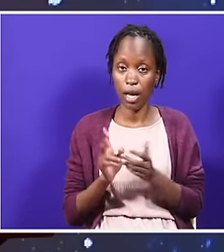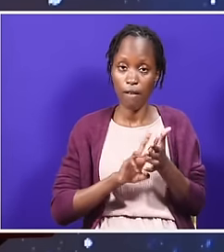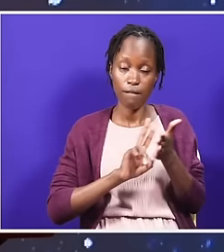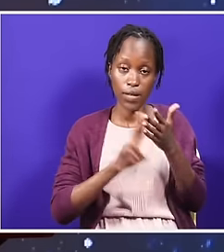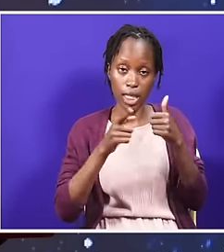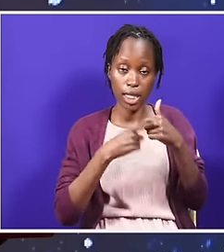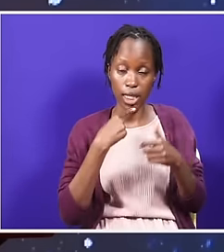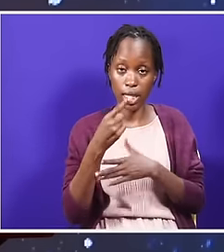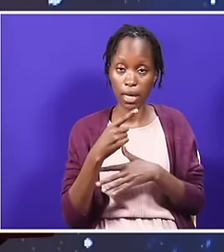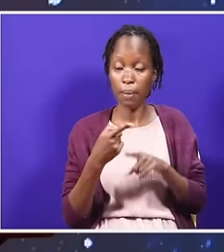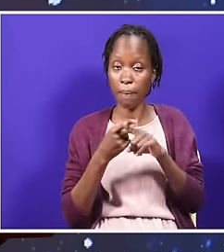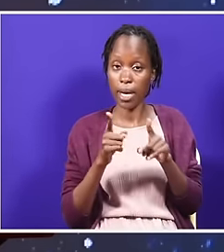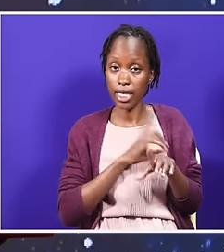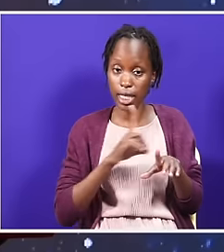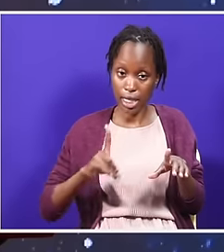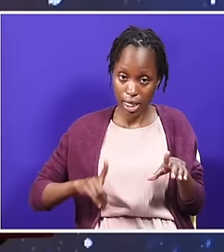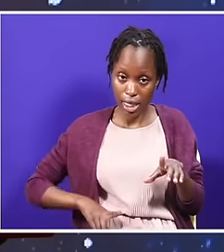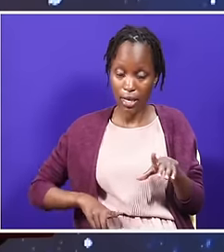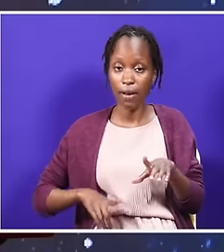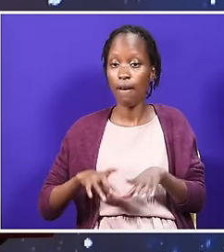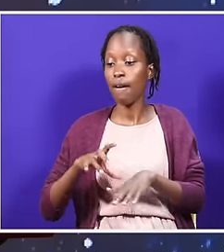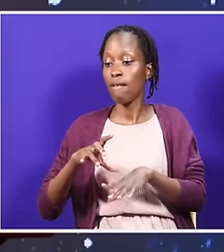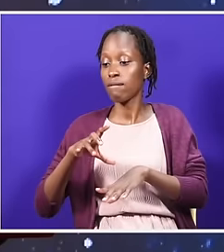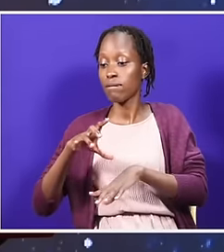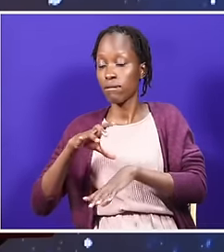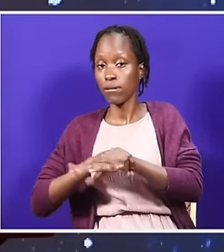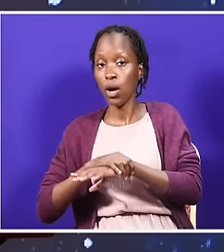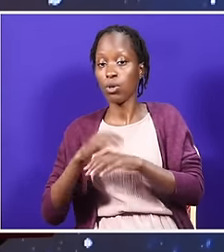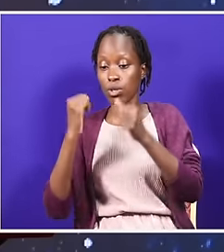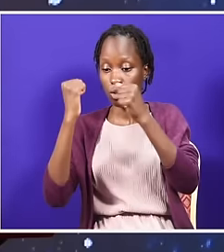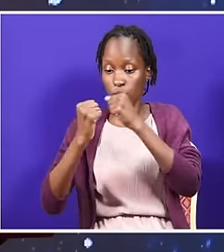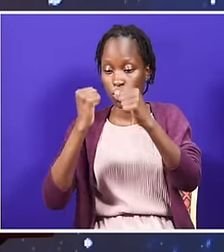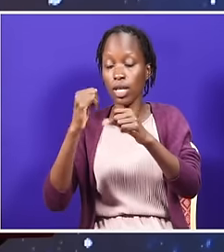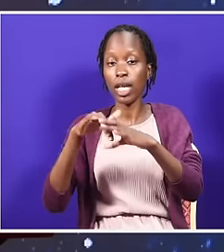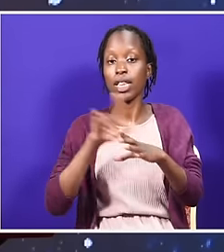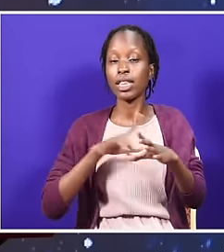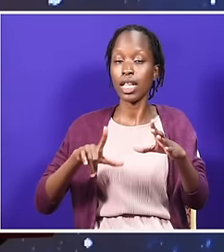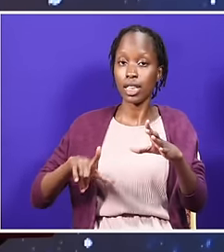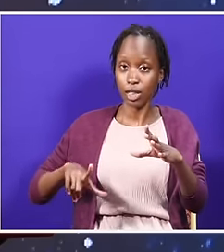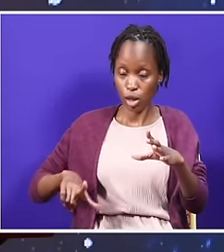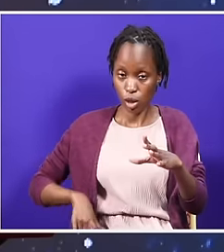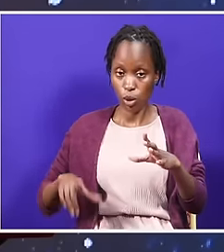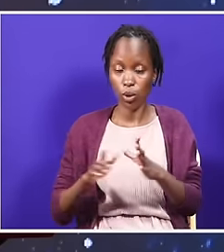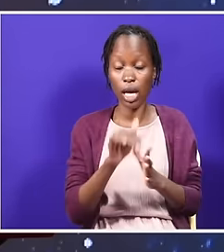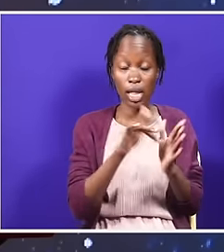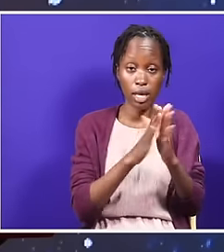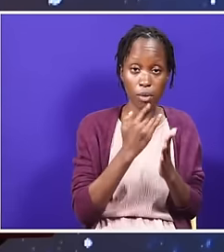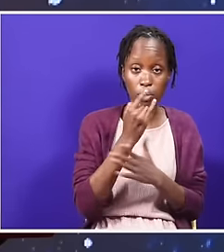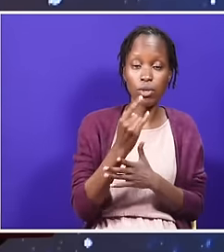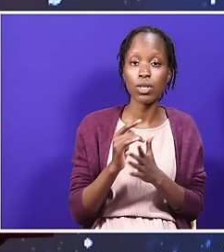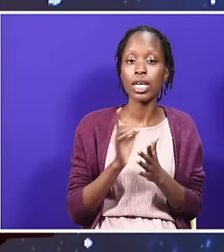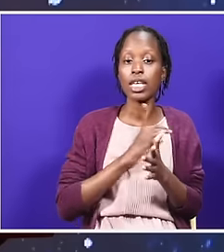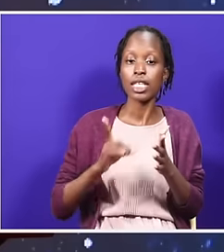6. It says, "But David found strength in the Lord his God." Another version says,